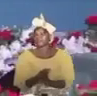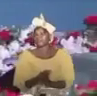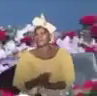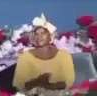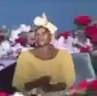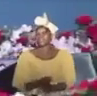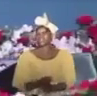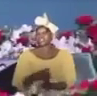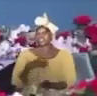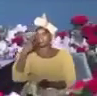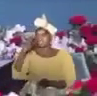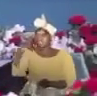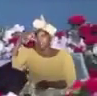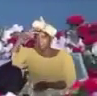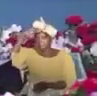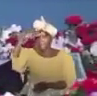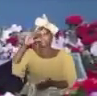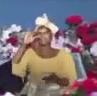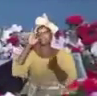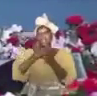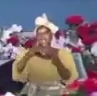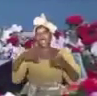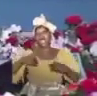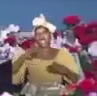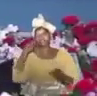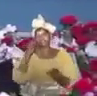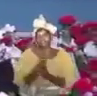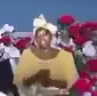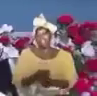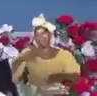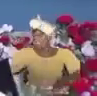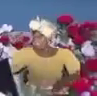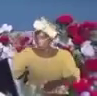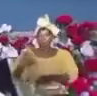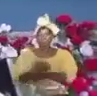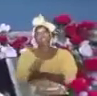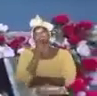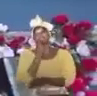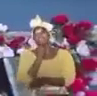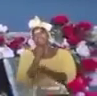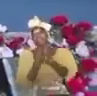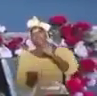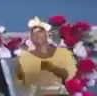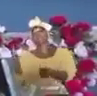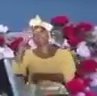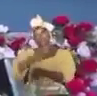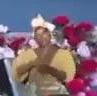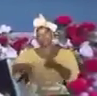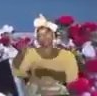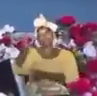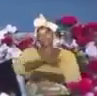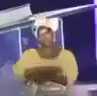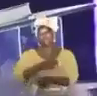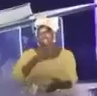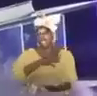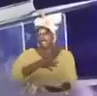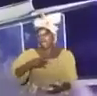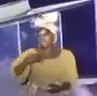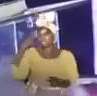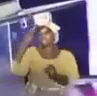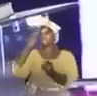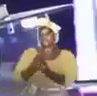The man who has faith is an overcomer indeed. And in one word, ladies and gentlemen, faith